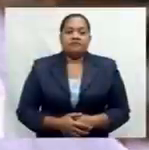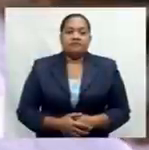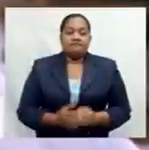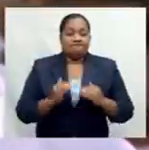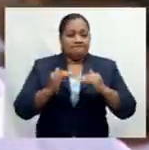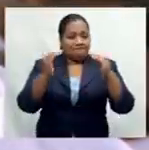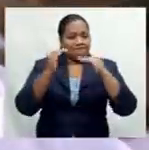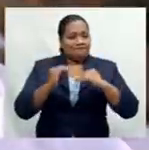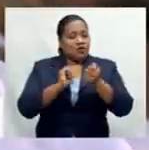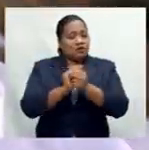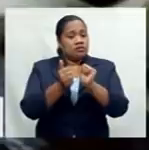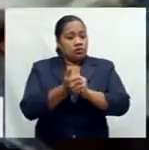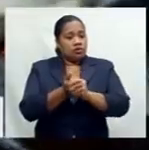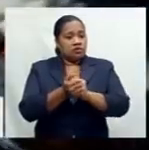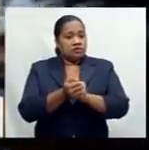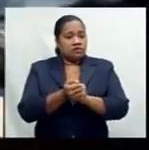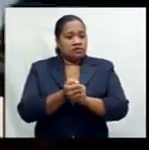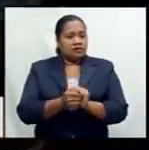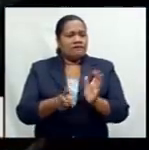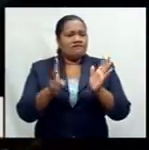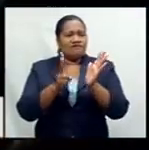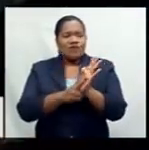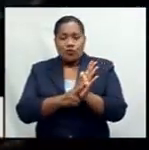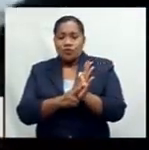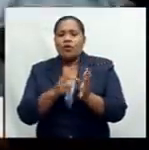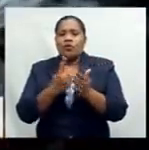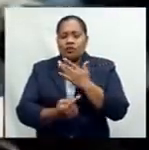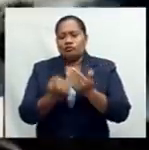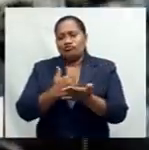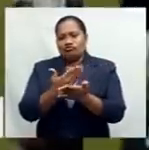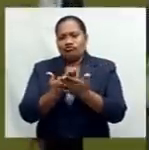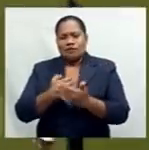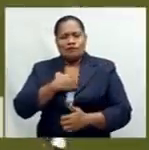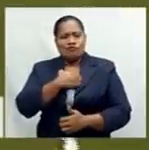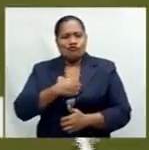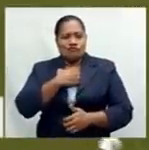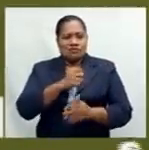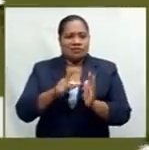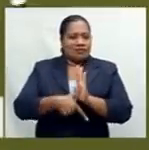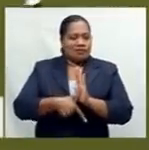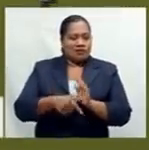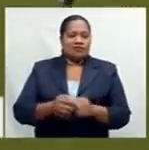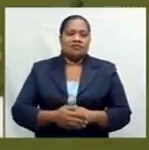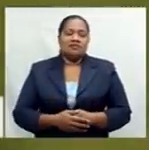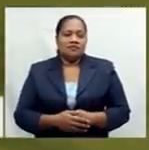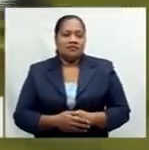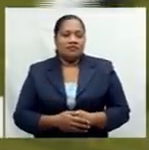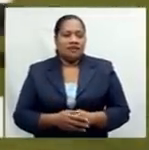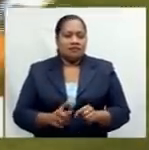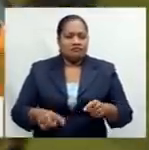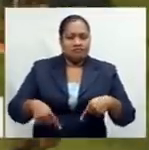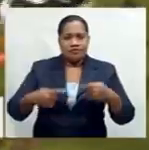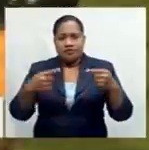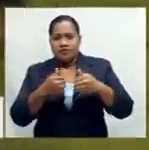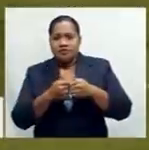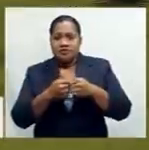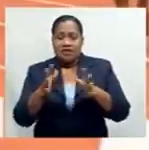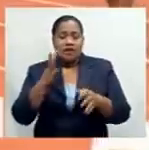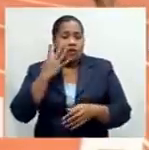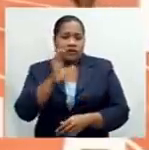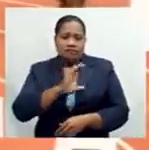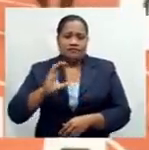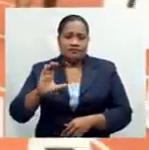Ahead in sports, Wakurambili shares emotional moment. And competitions to resume when citizens